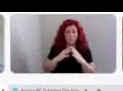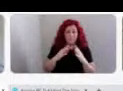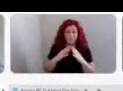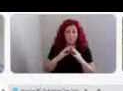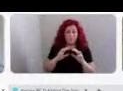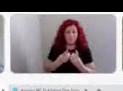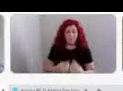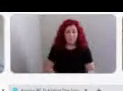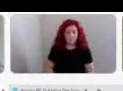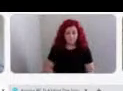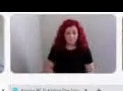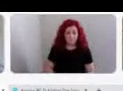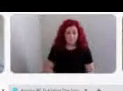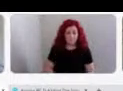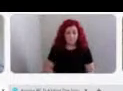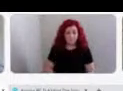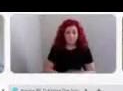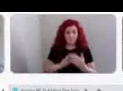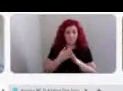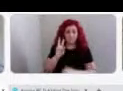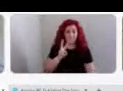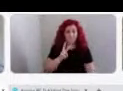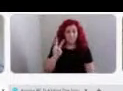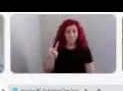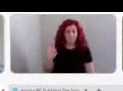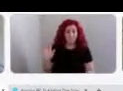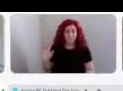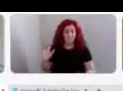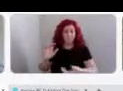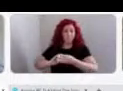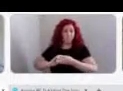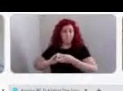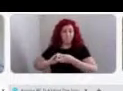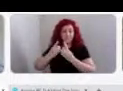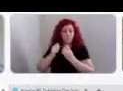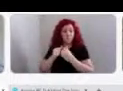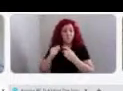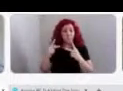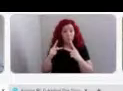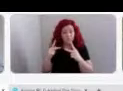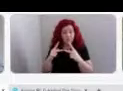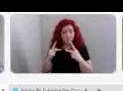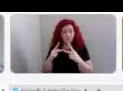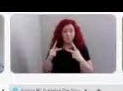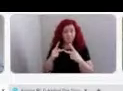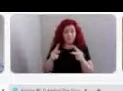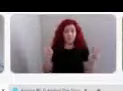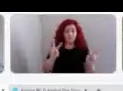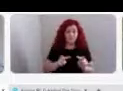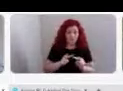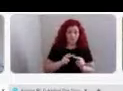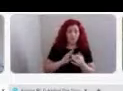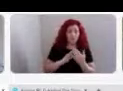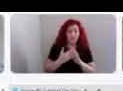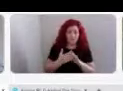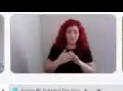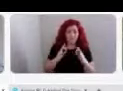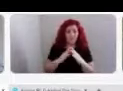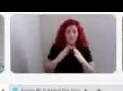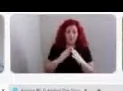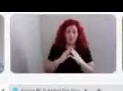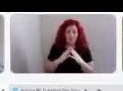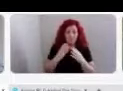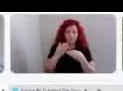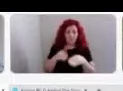district the towns of the verde valley have been joined into a district with prescott and prescott valley the city of flagstaff has been